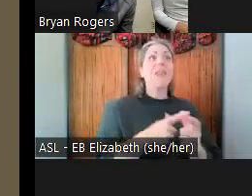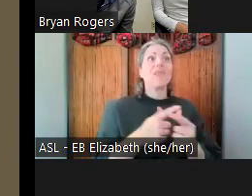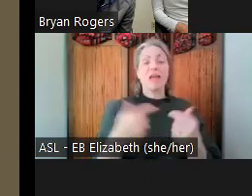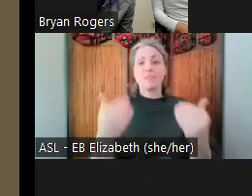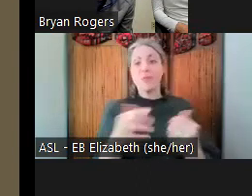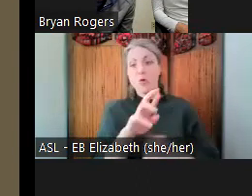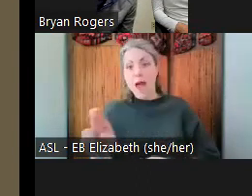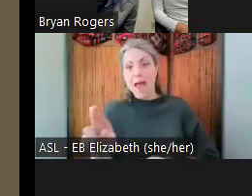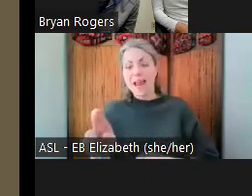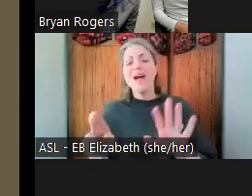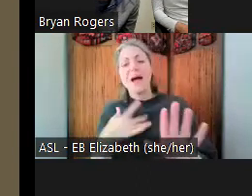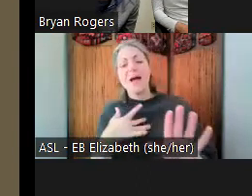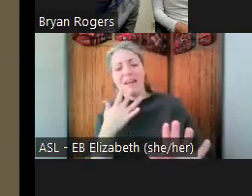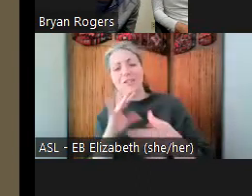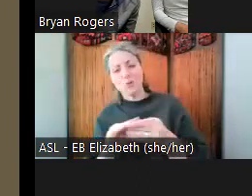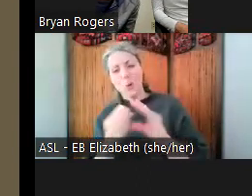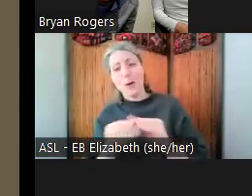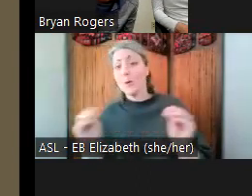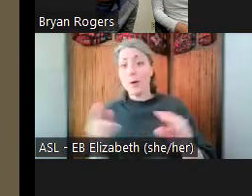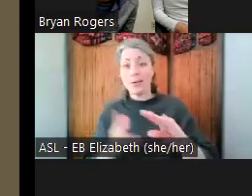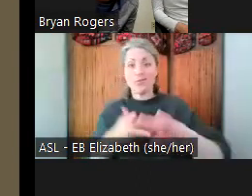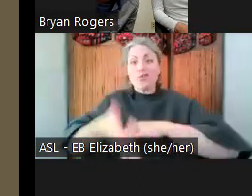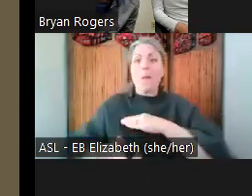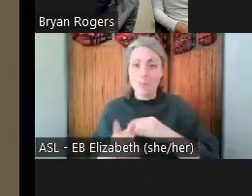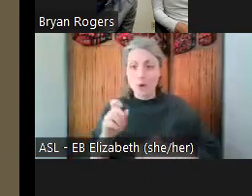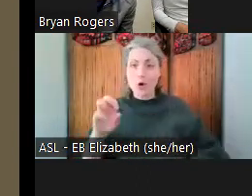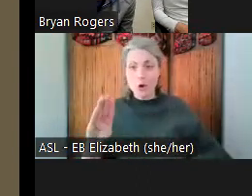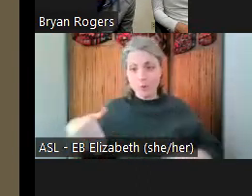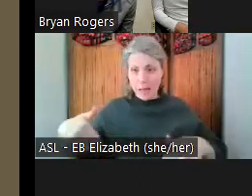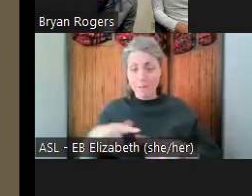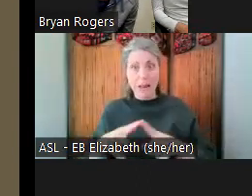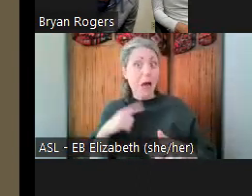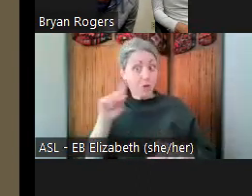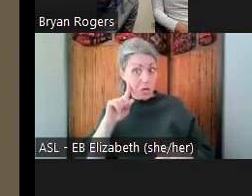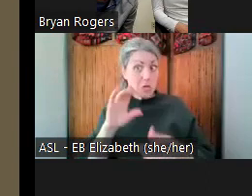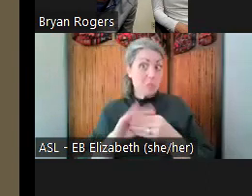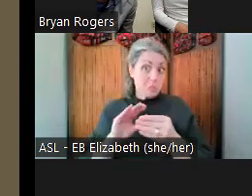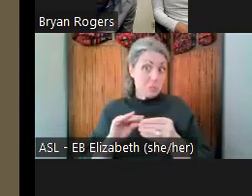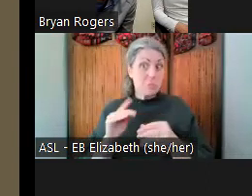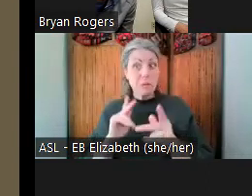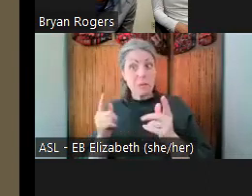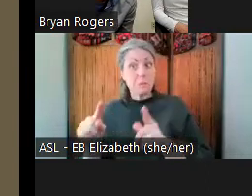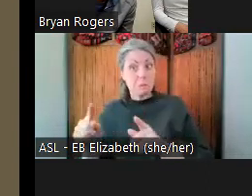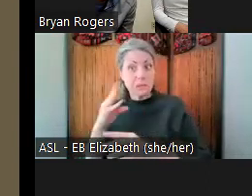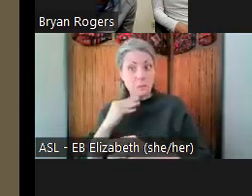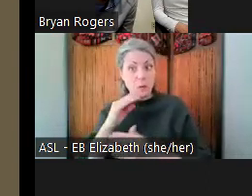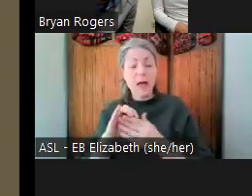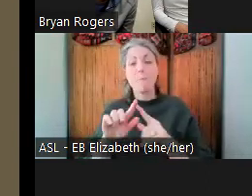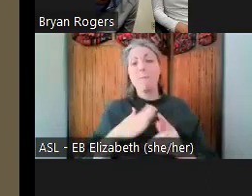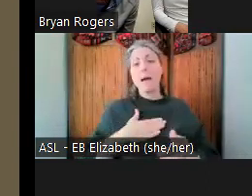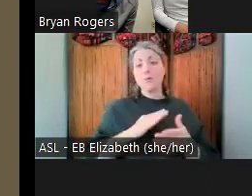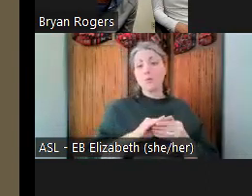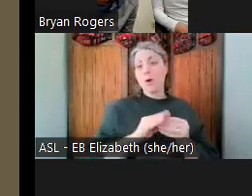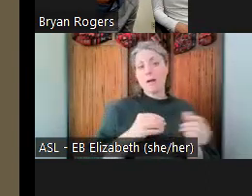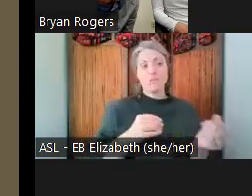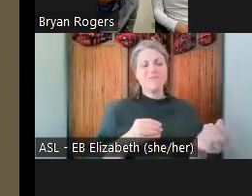any serious accidents. No one has jumped the curb yet, although I've heard of that happening. A story that I can tell is, again, it